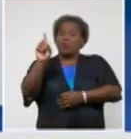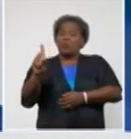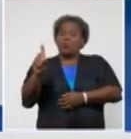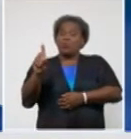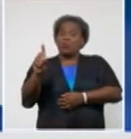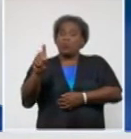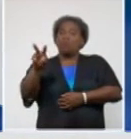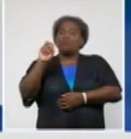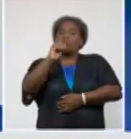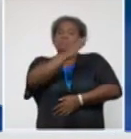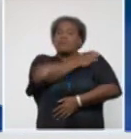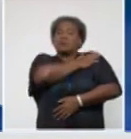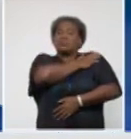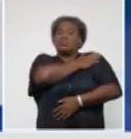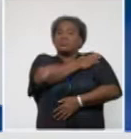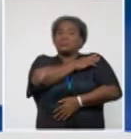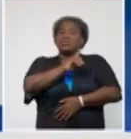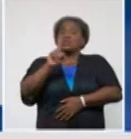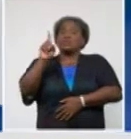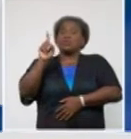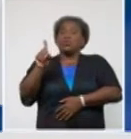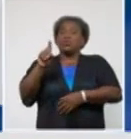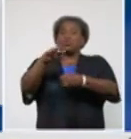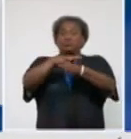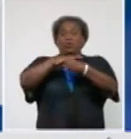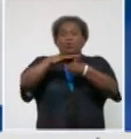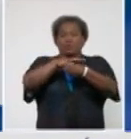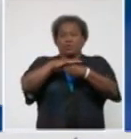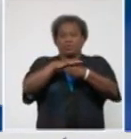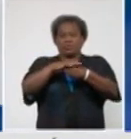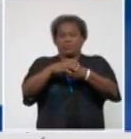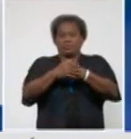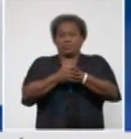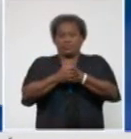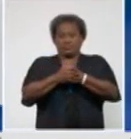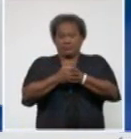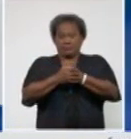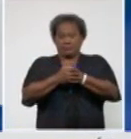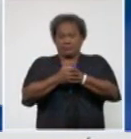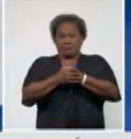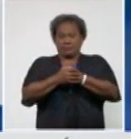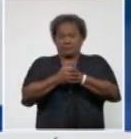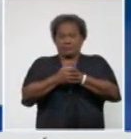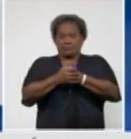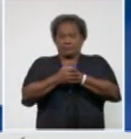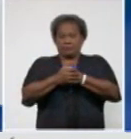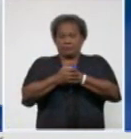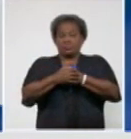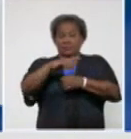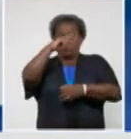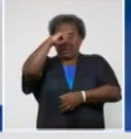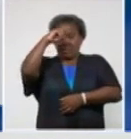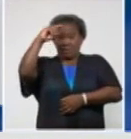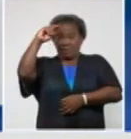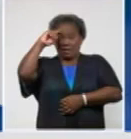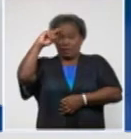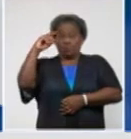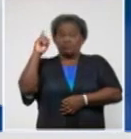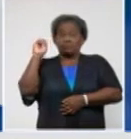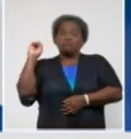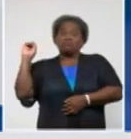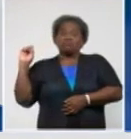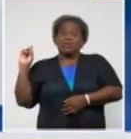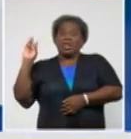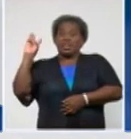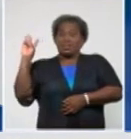cases diagnosed yesterday in Sancti Spiritus, 1 belongs to the municipality of the same name, 1